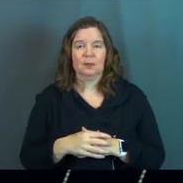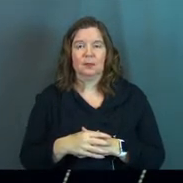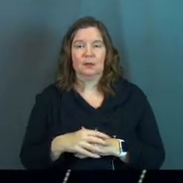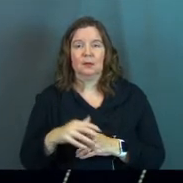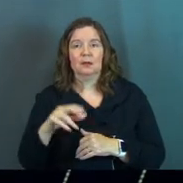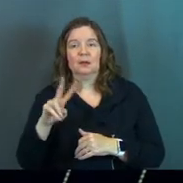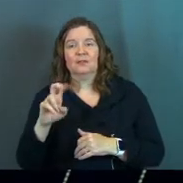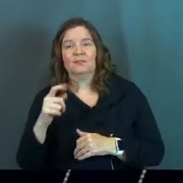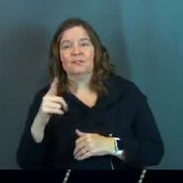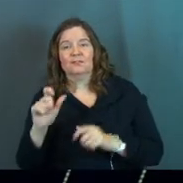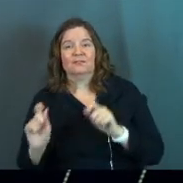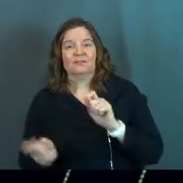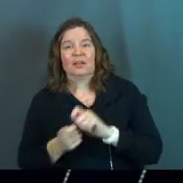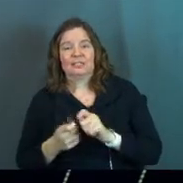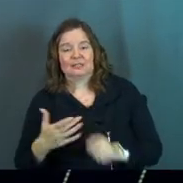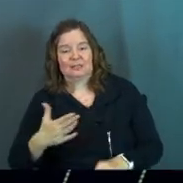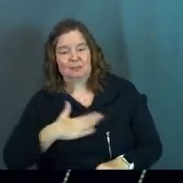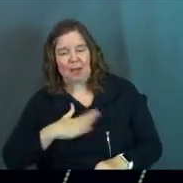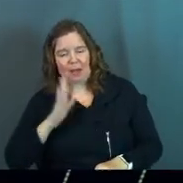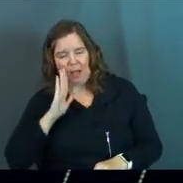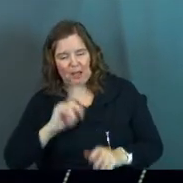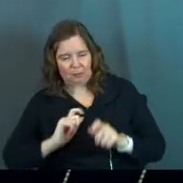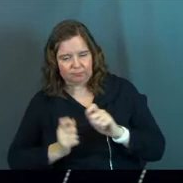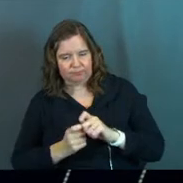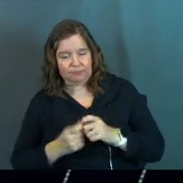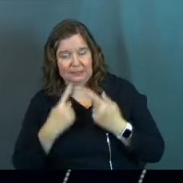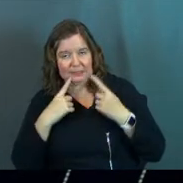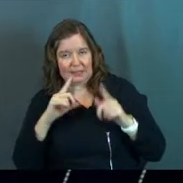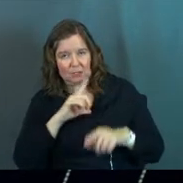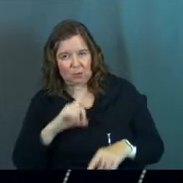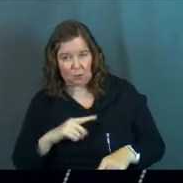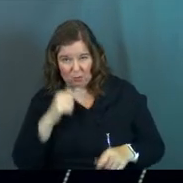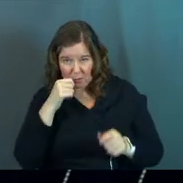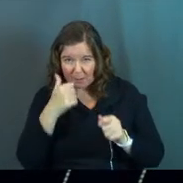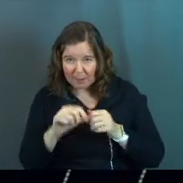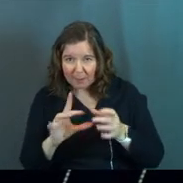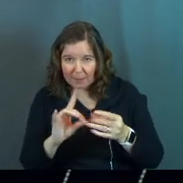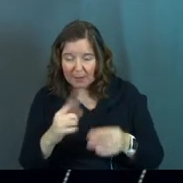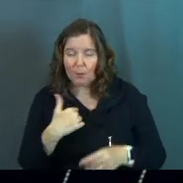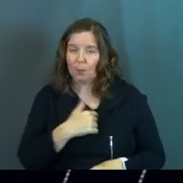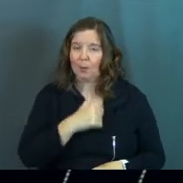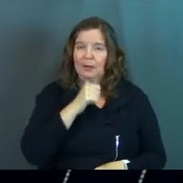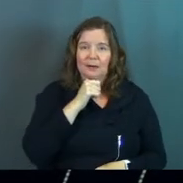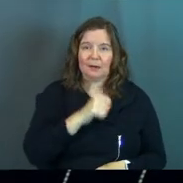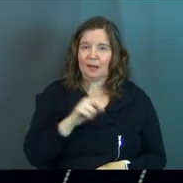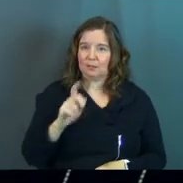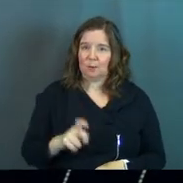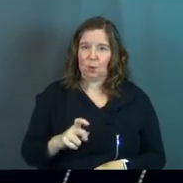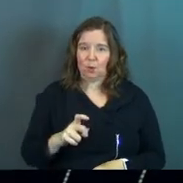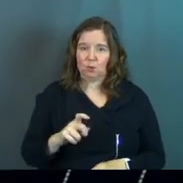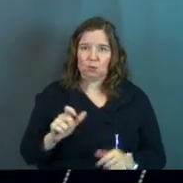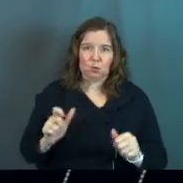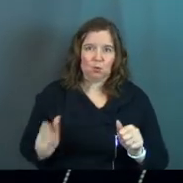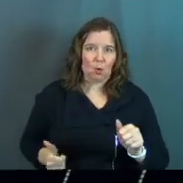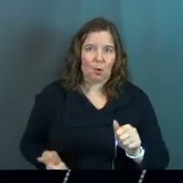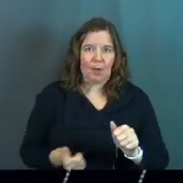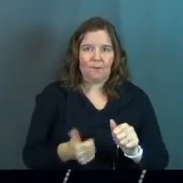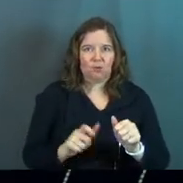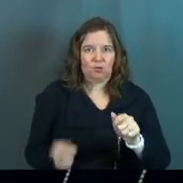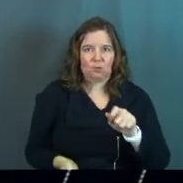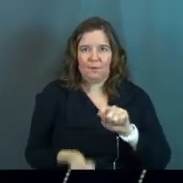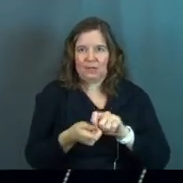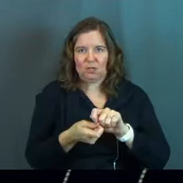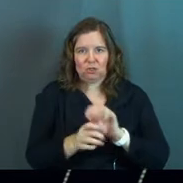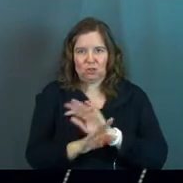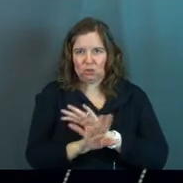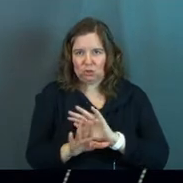Vengeance is mine, I will repay, declares the Lord. You remember that passage? We're not supposed to go after